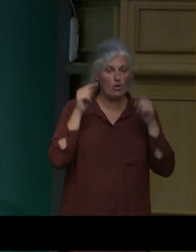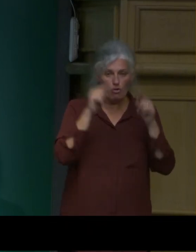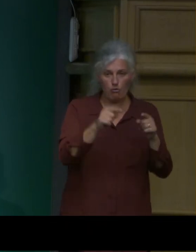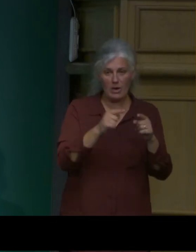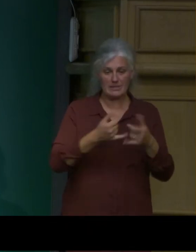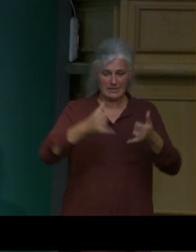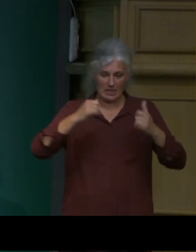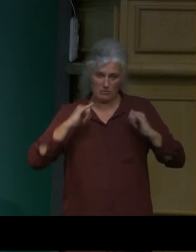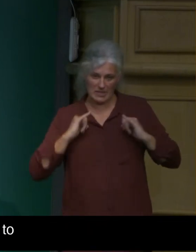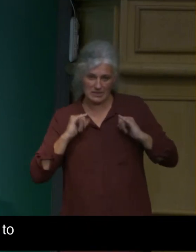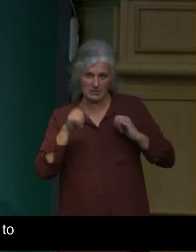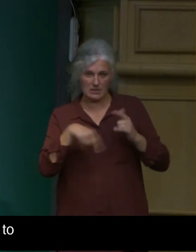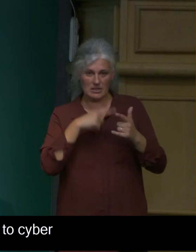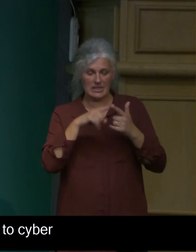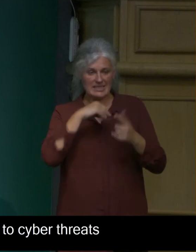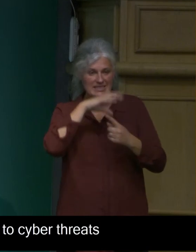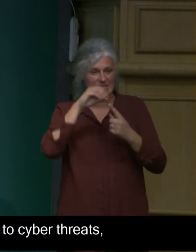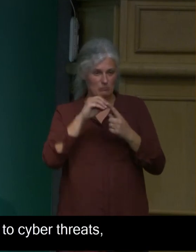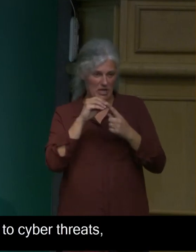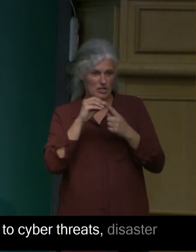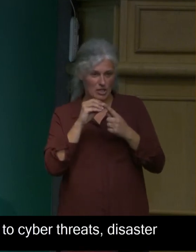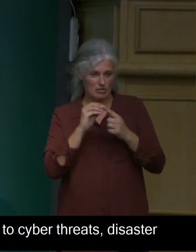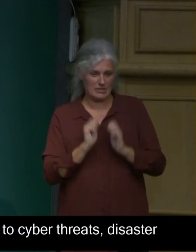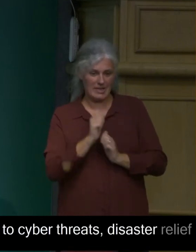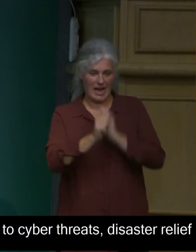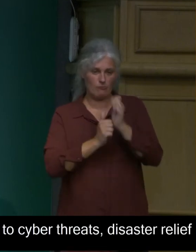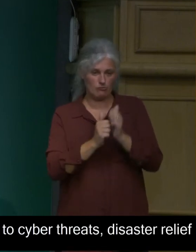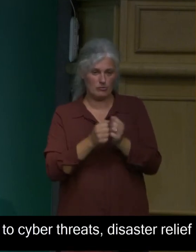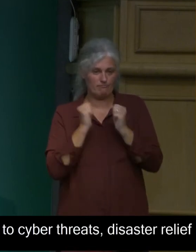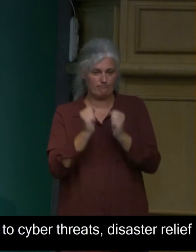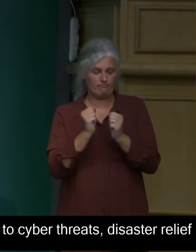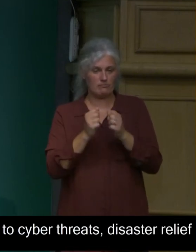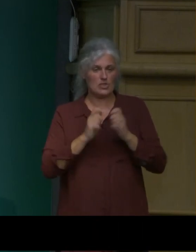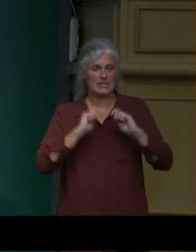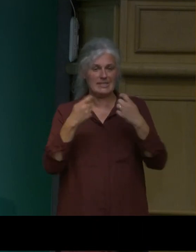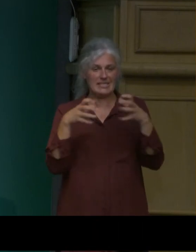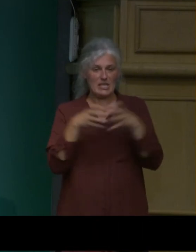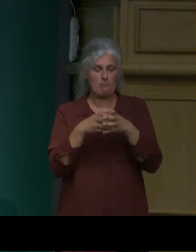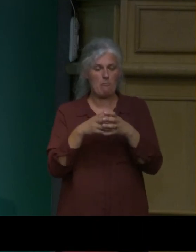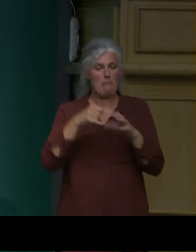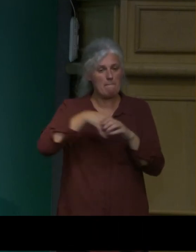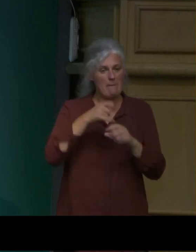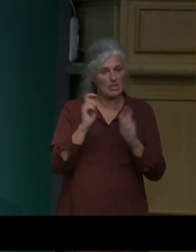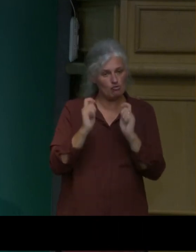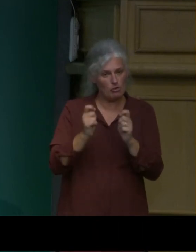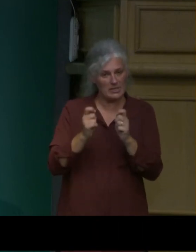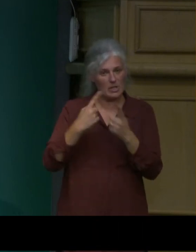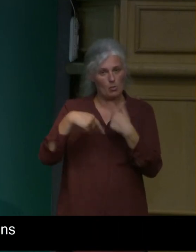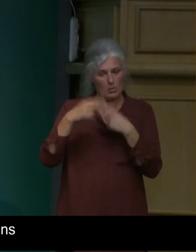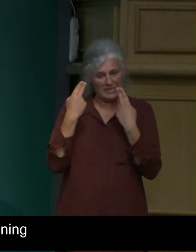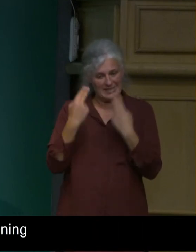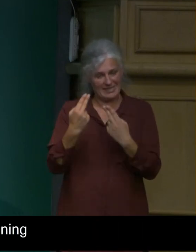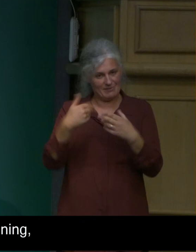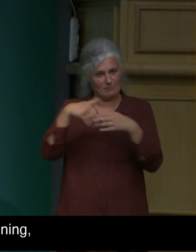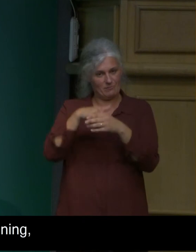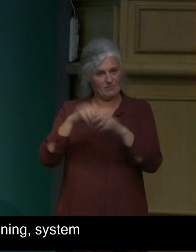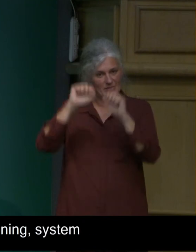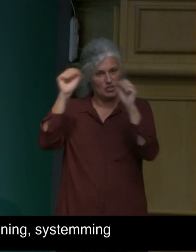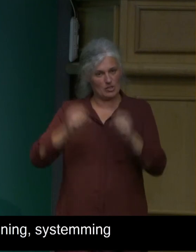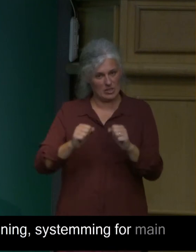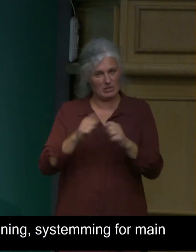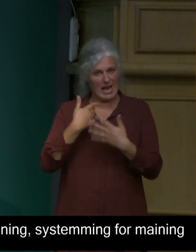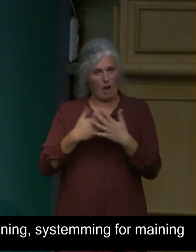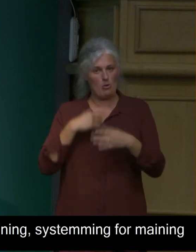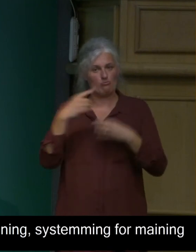capability special Opera Special Operations forces medical training systems for mine countermeasures and Maritime